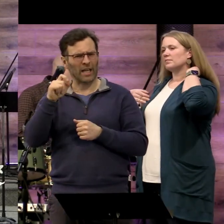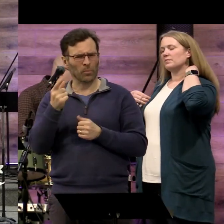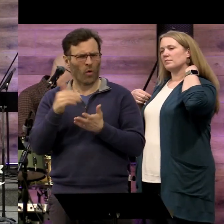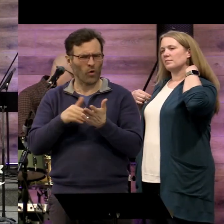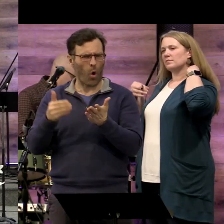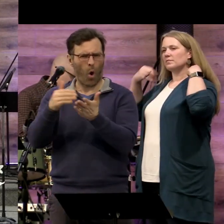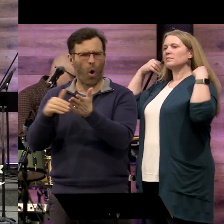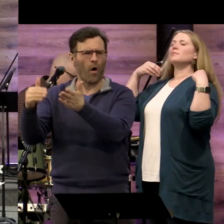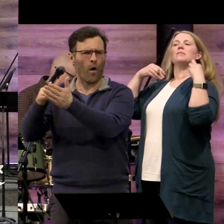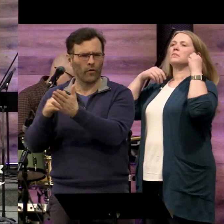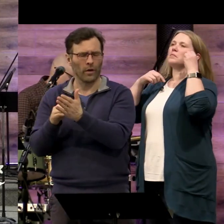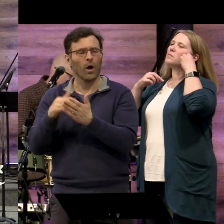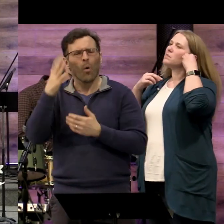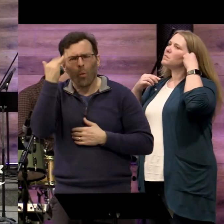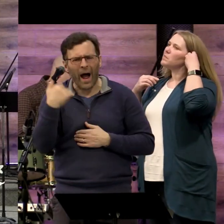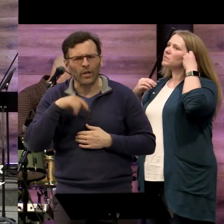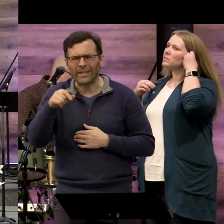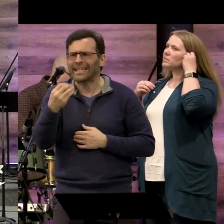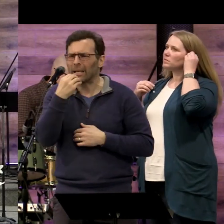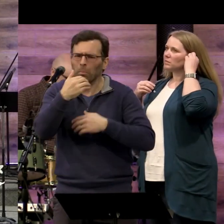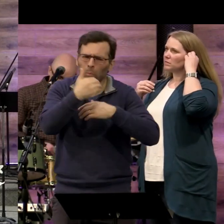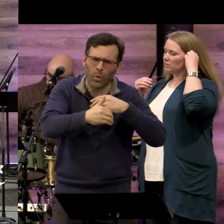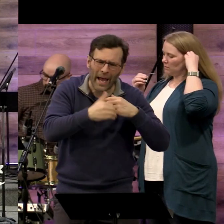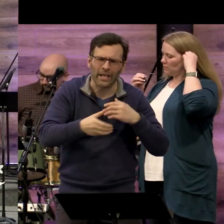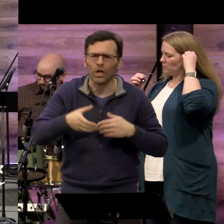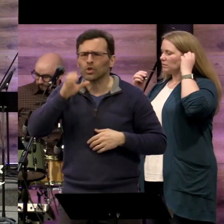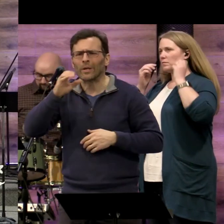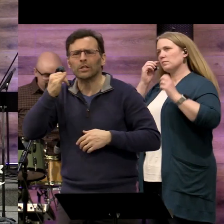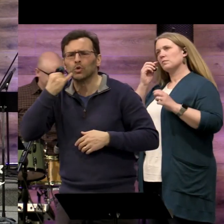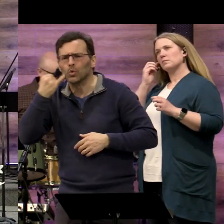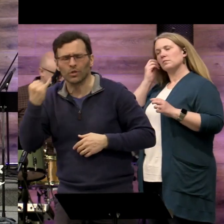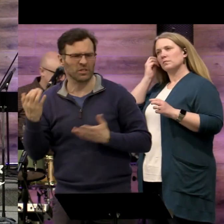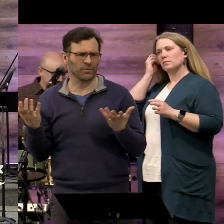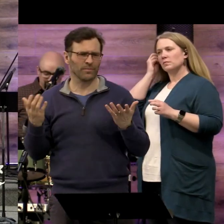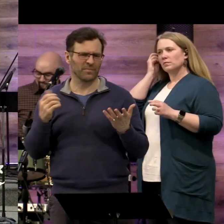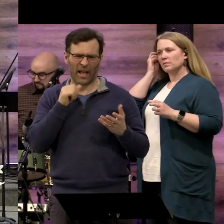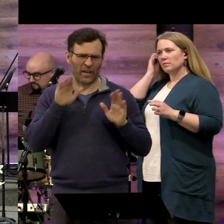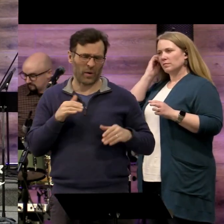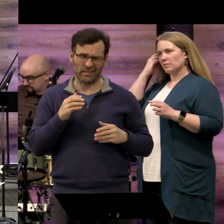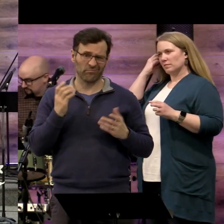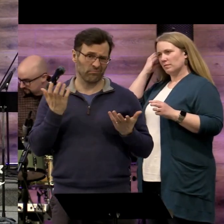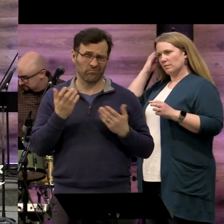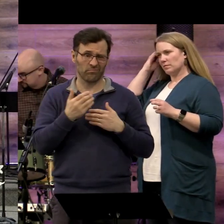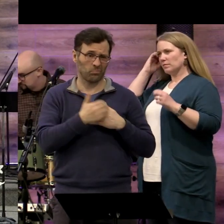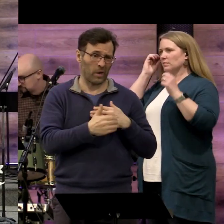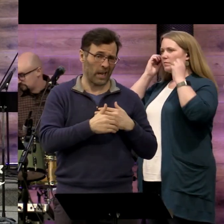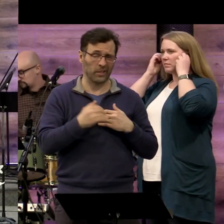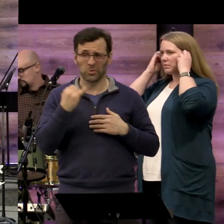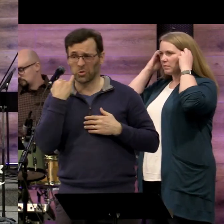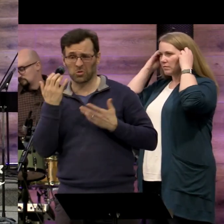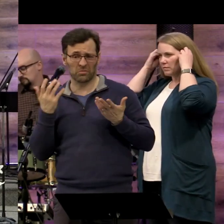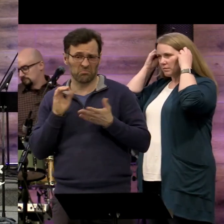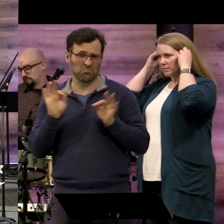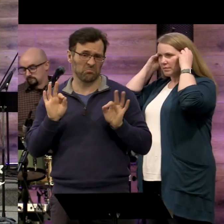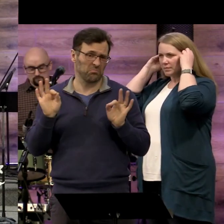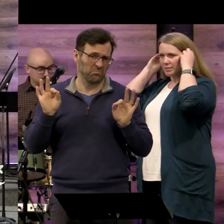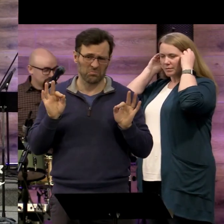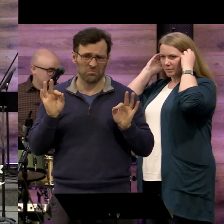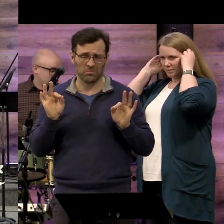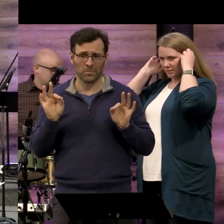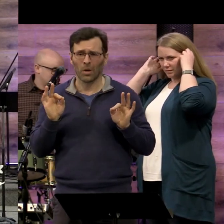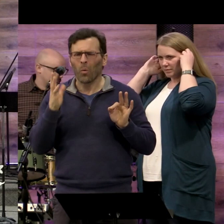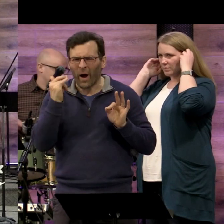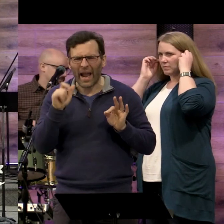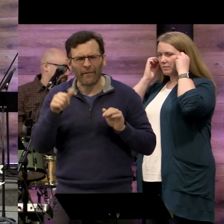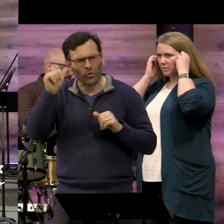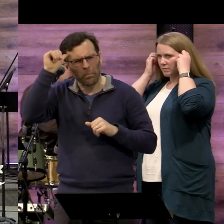again? Why do we need to eat bread and drink juice? It's not that great. It's just bread and it's just juice. Why do we